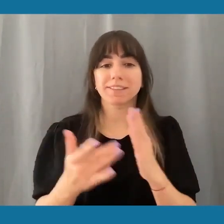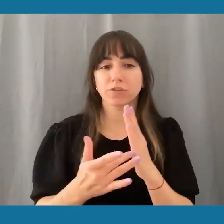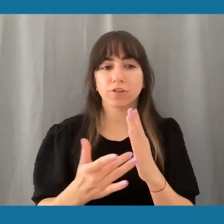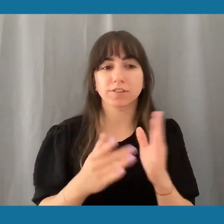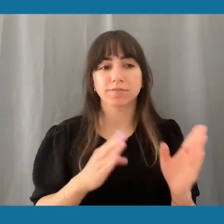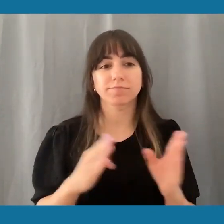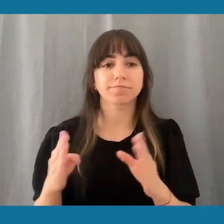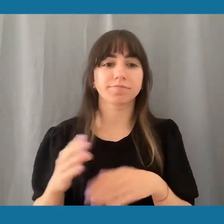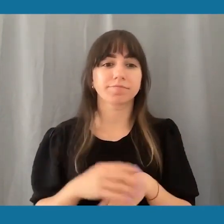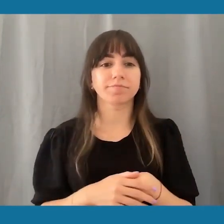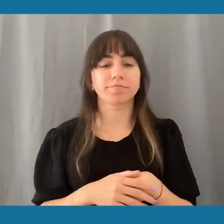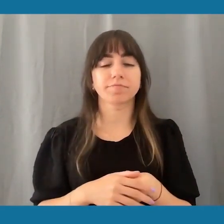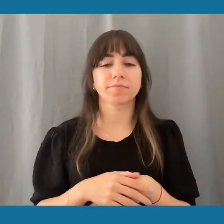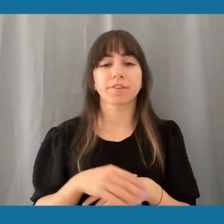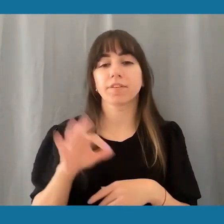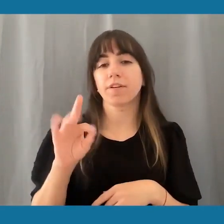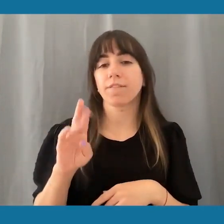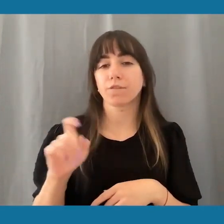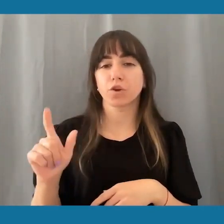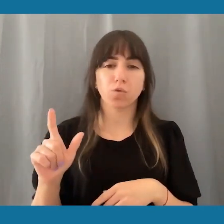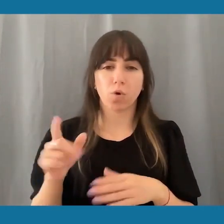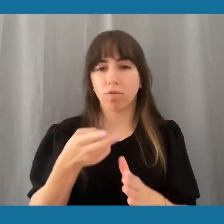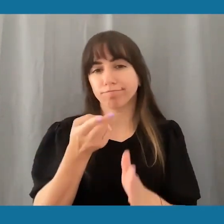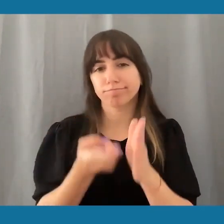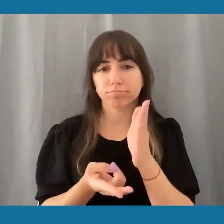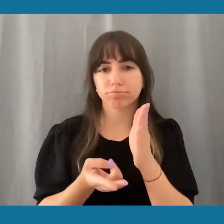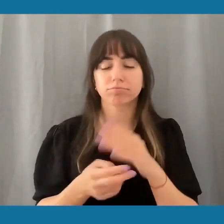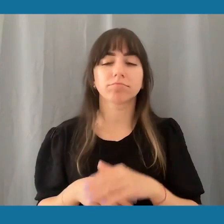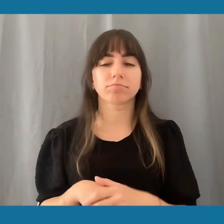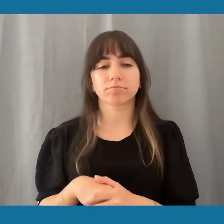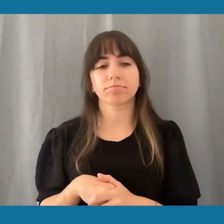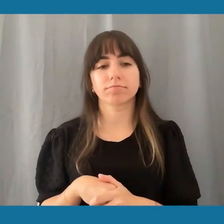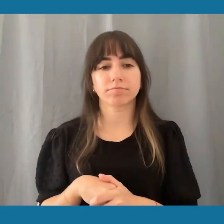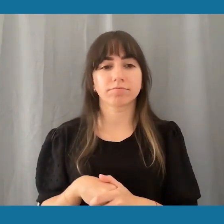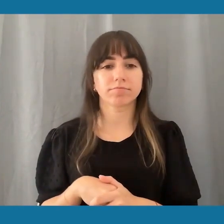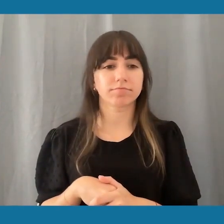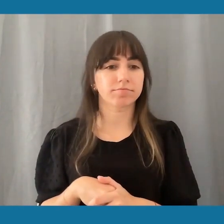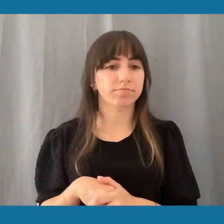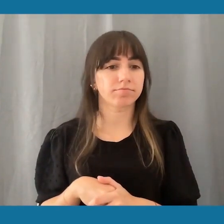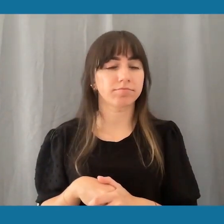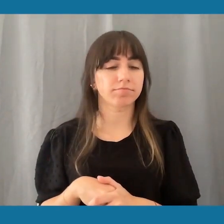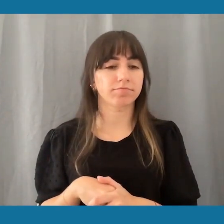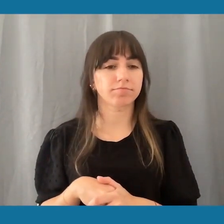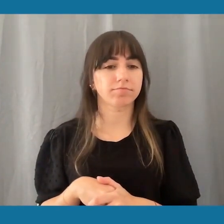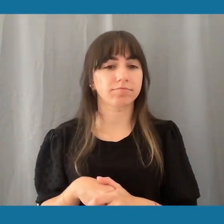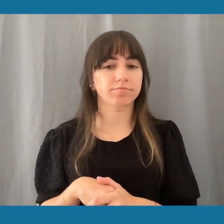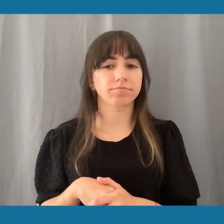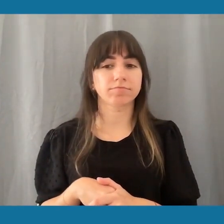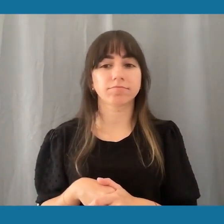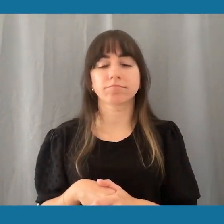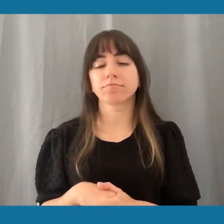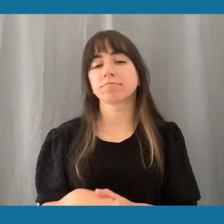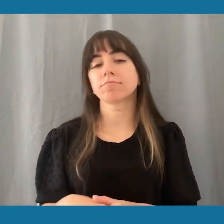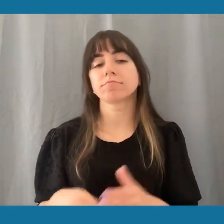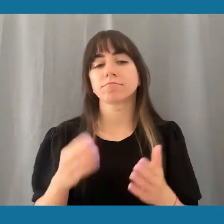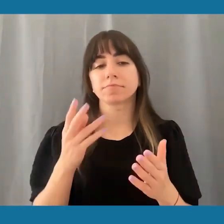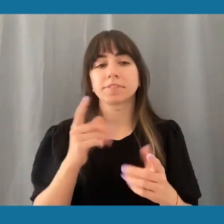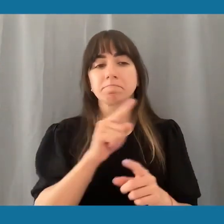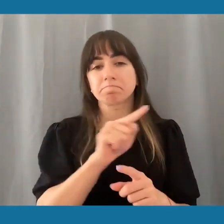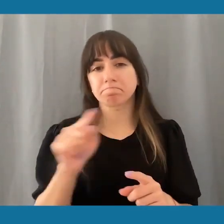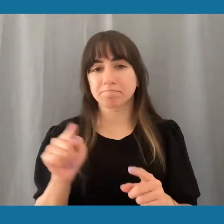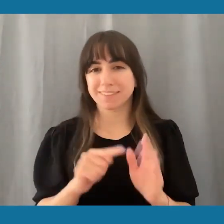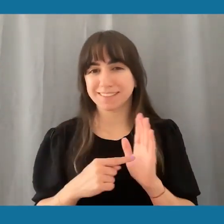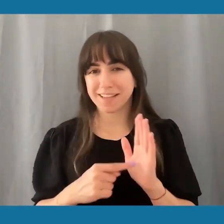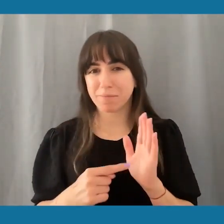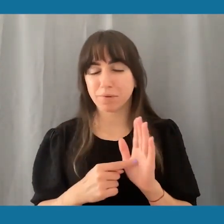The Treasury put out these examples, but they also said it's to be construed broadly and can even be paid for basic living expenses